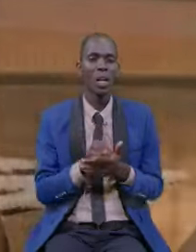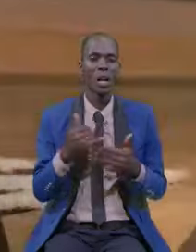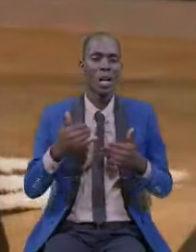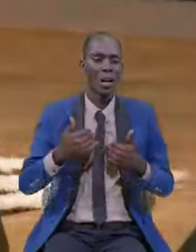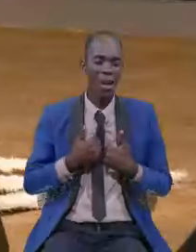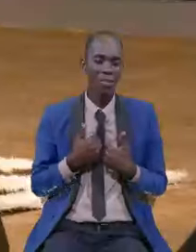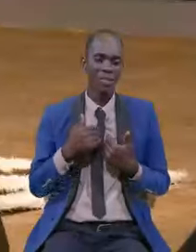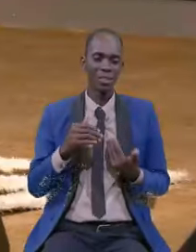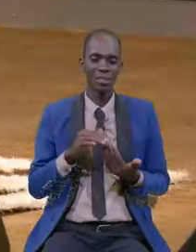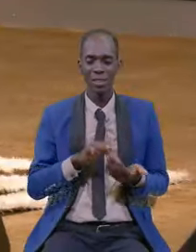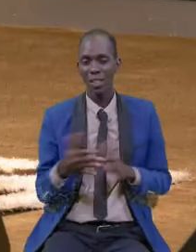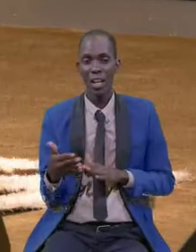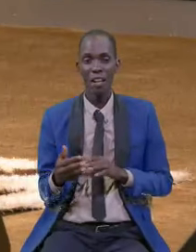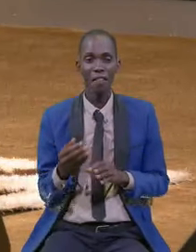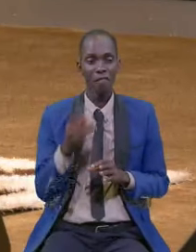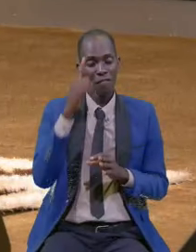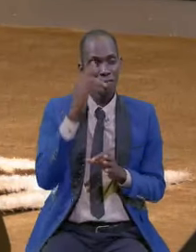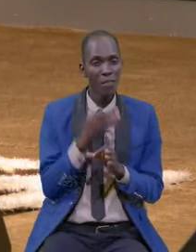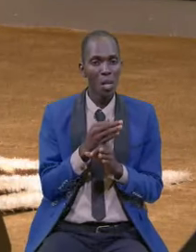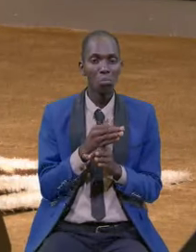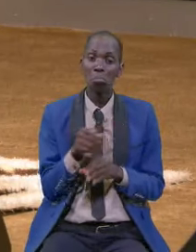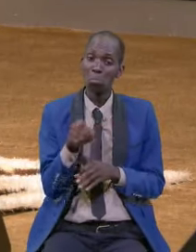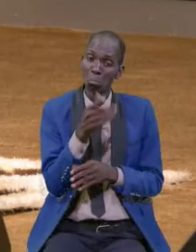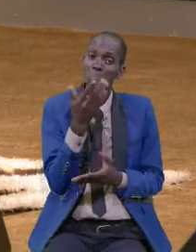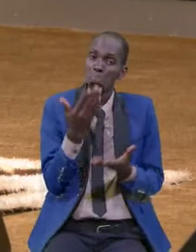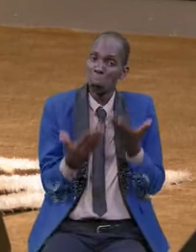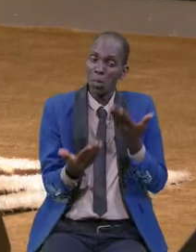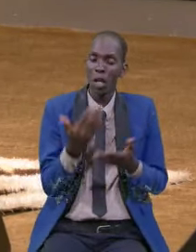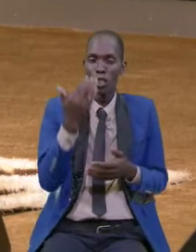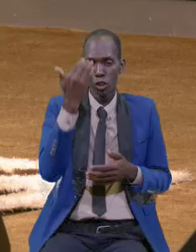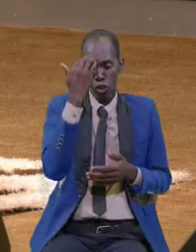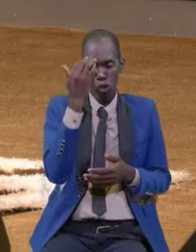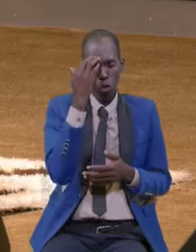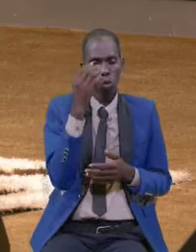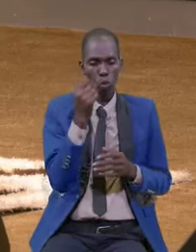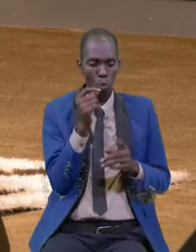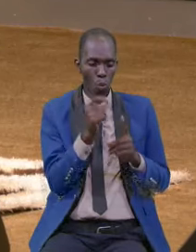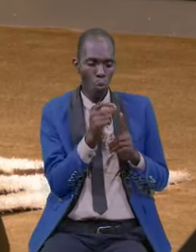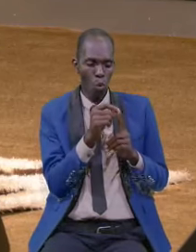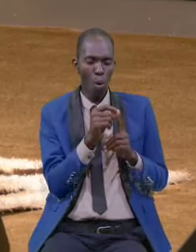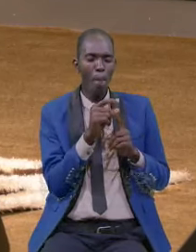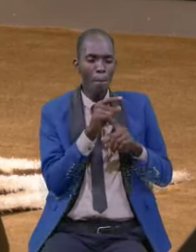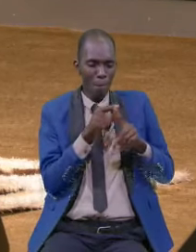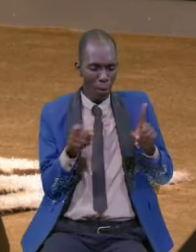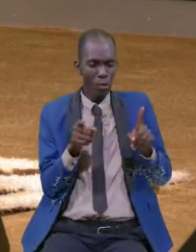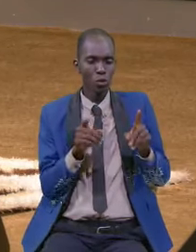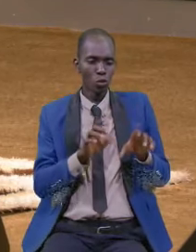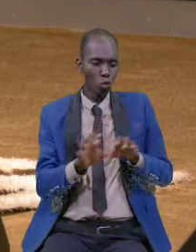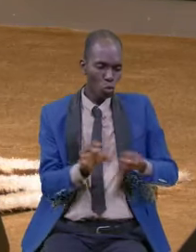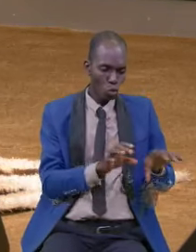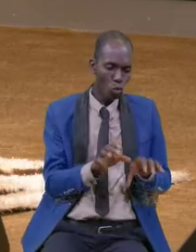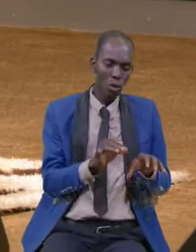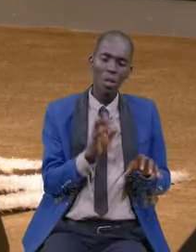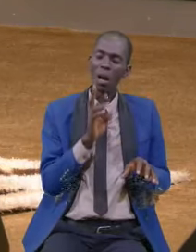might know the word of God. Knowing and doing are two different things. And when